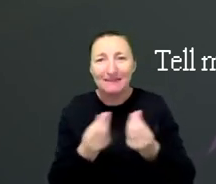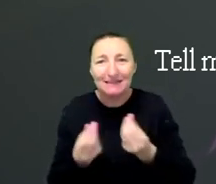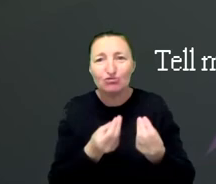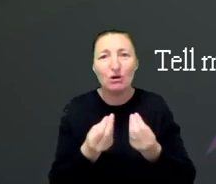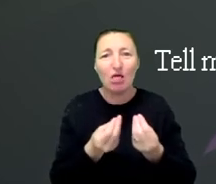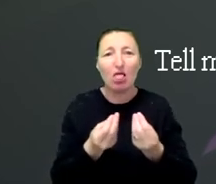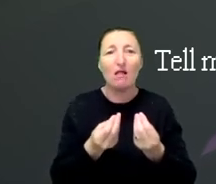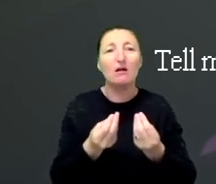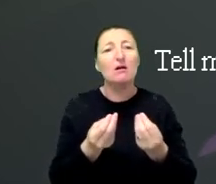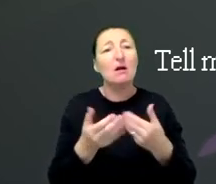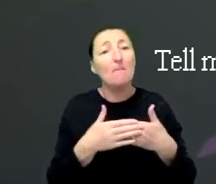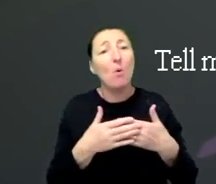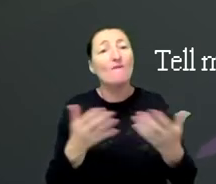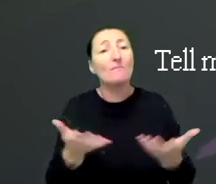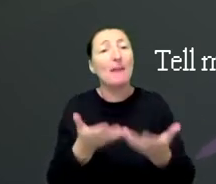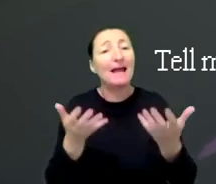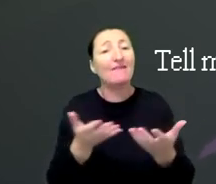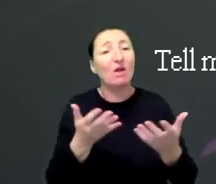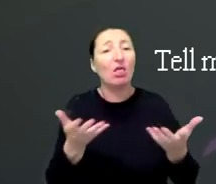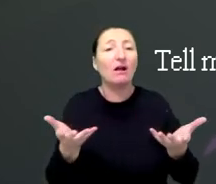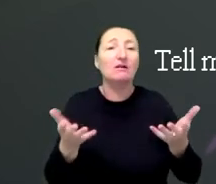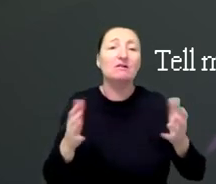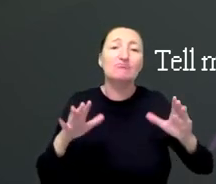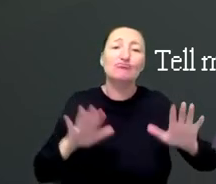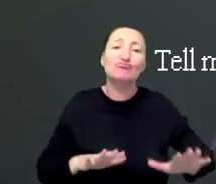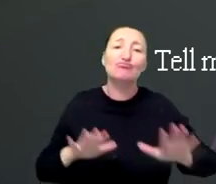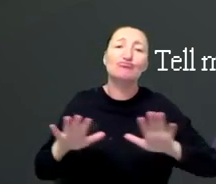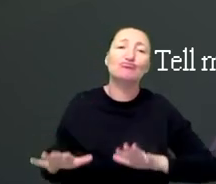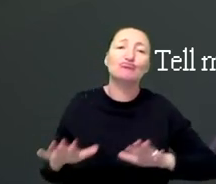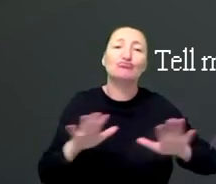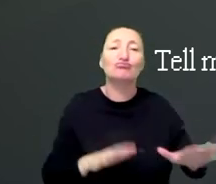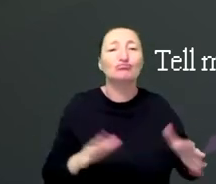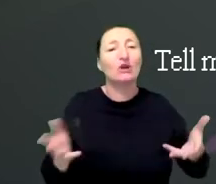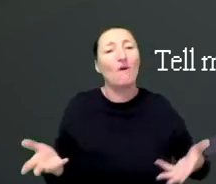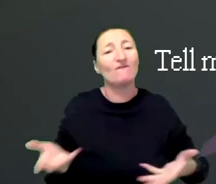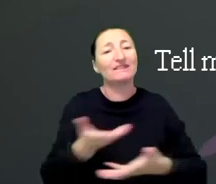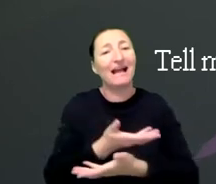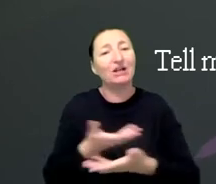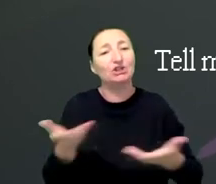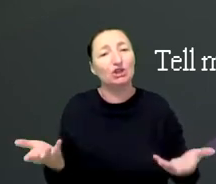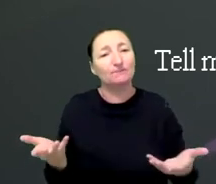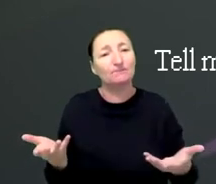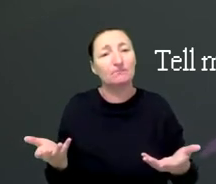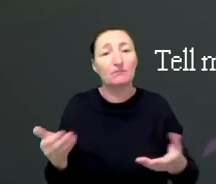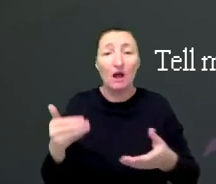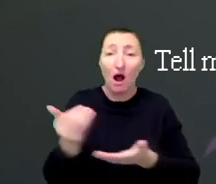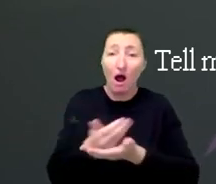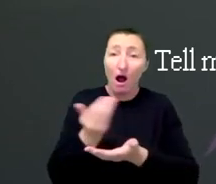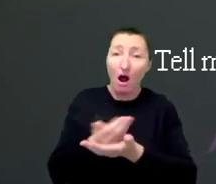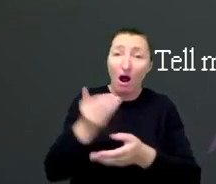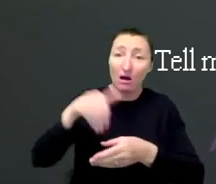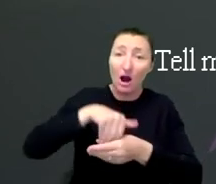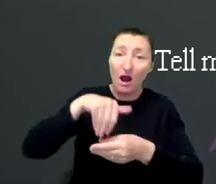casual way and in a playful way. And I think, yeah, just realizing that archiving and knowledge can be played with.